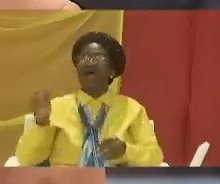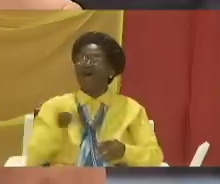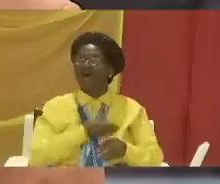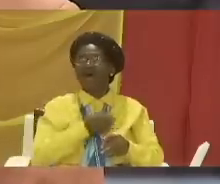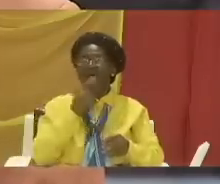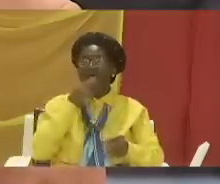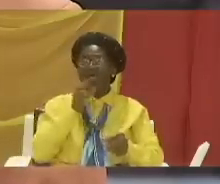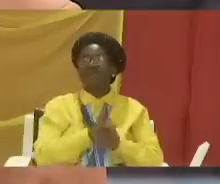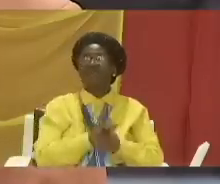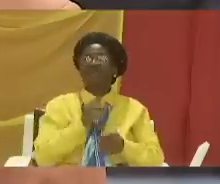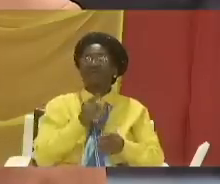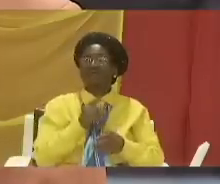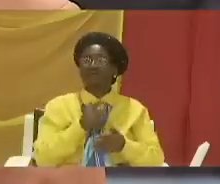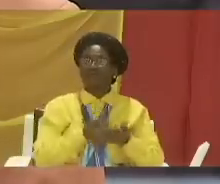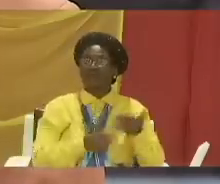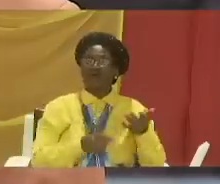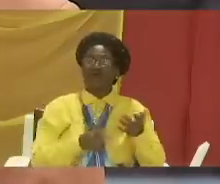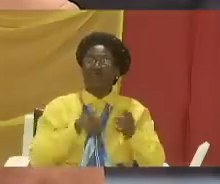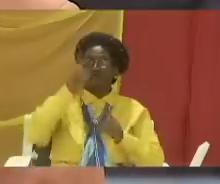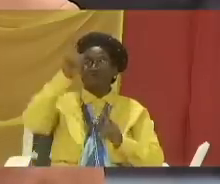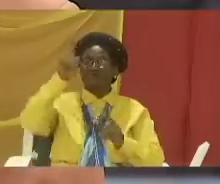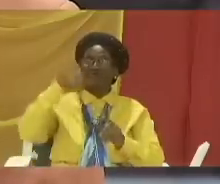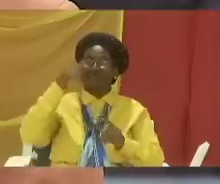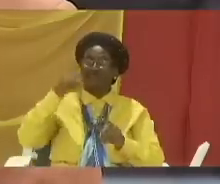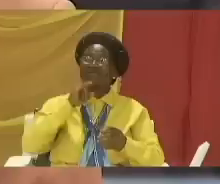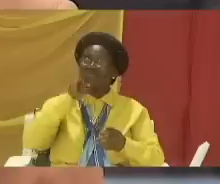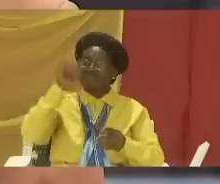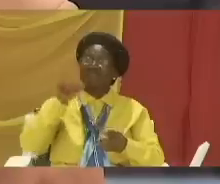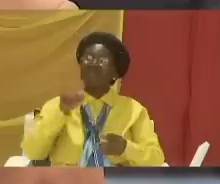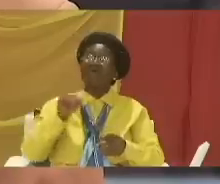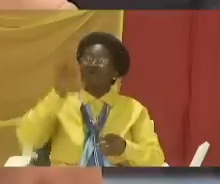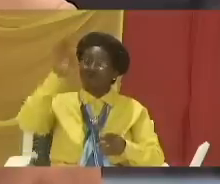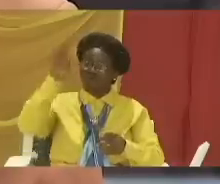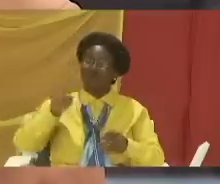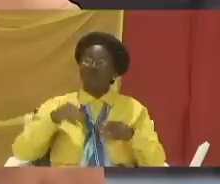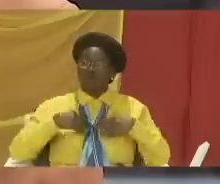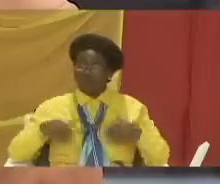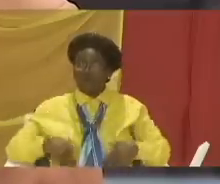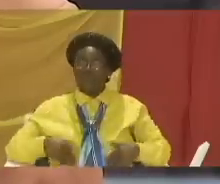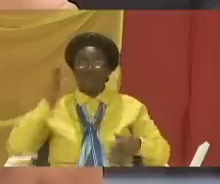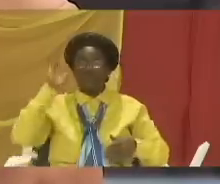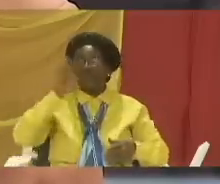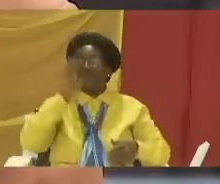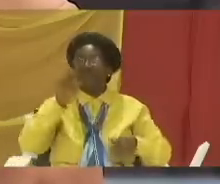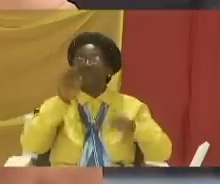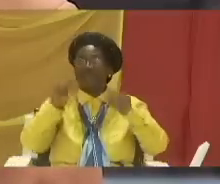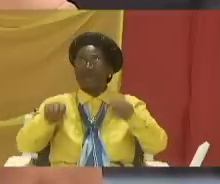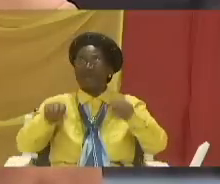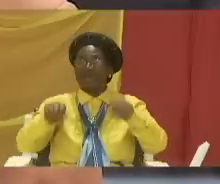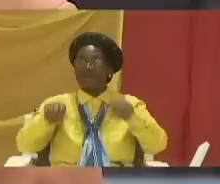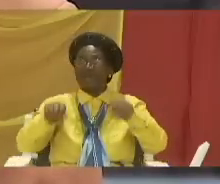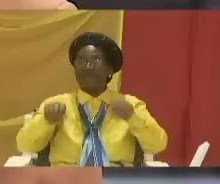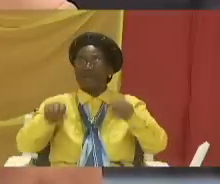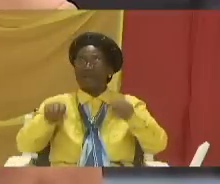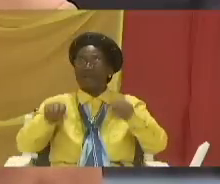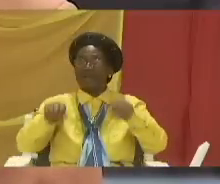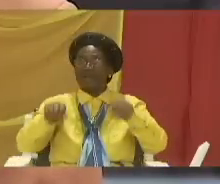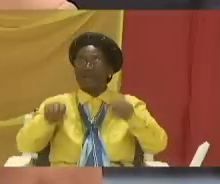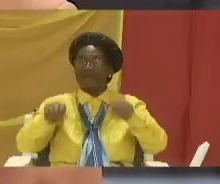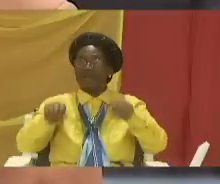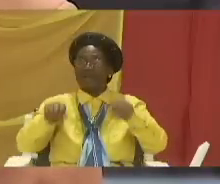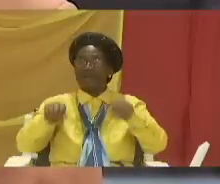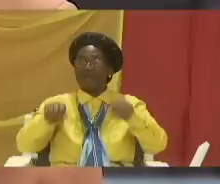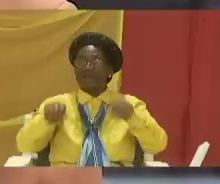What you said is nobody will be able to stand before me. Now, I am the one running.